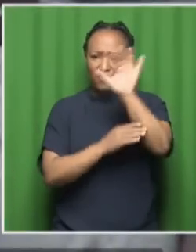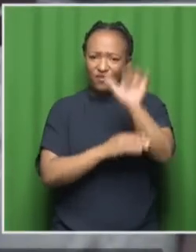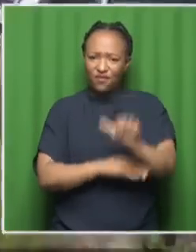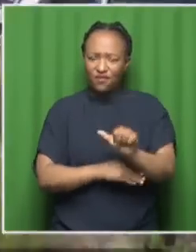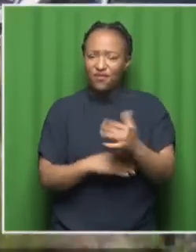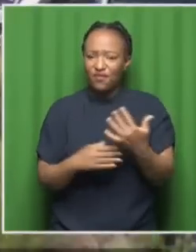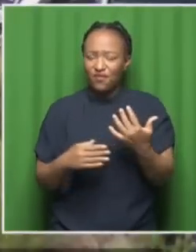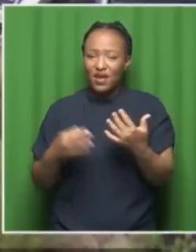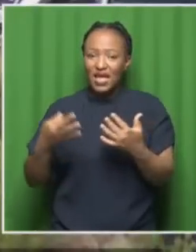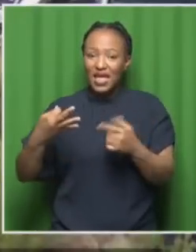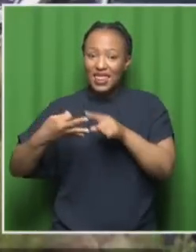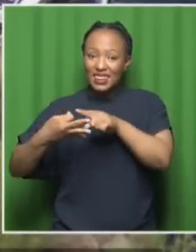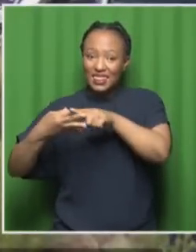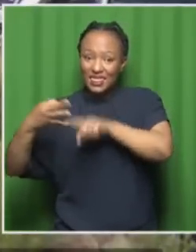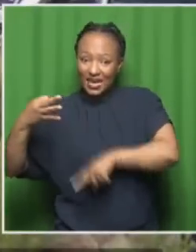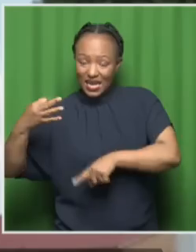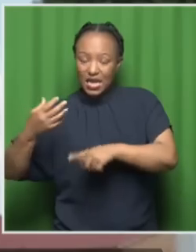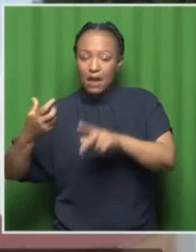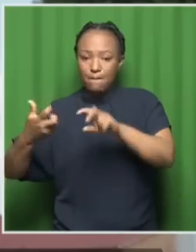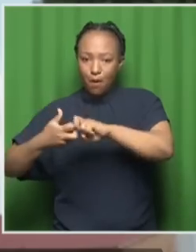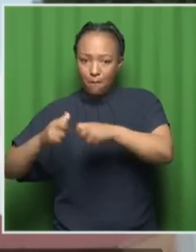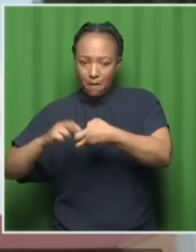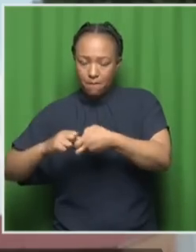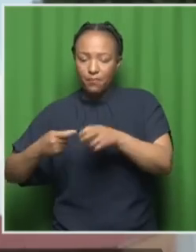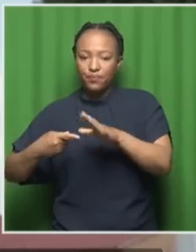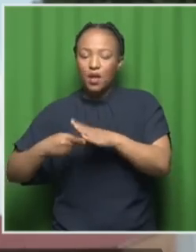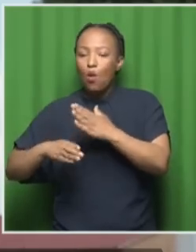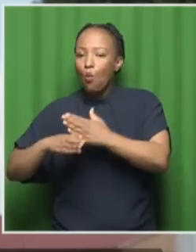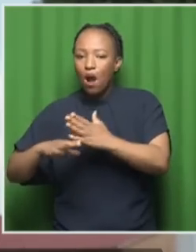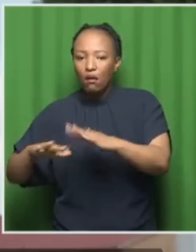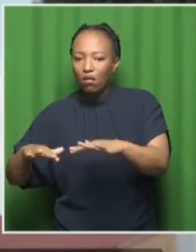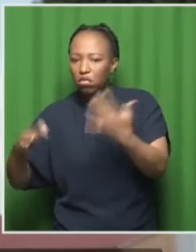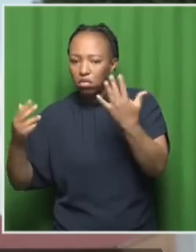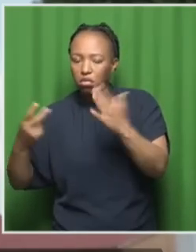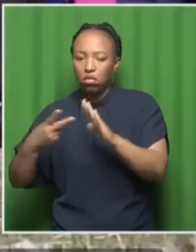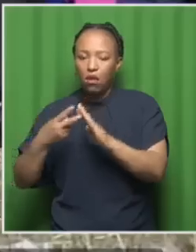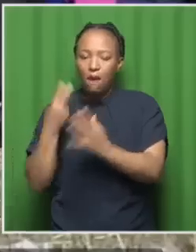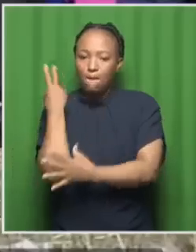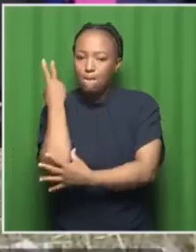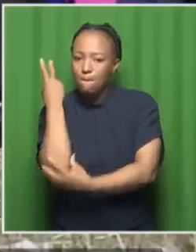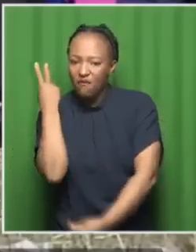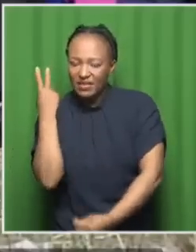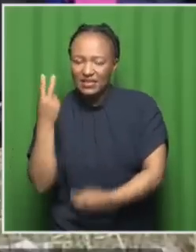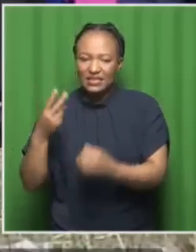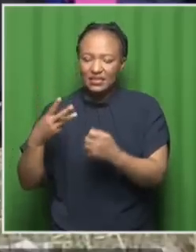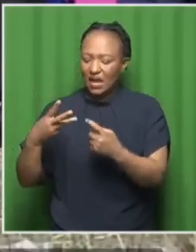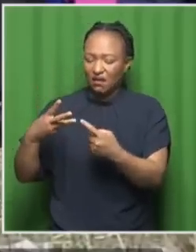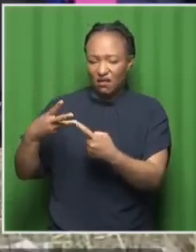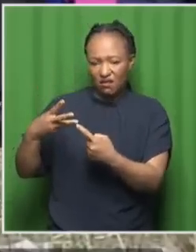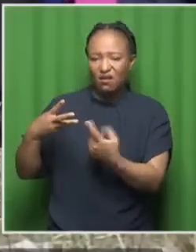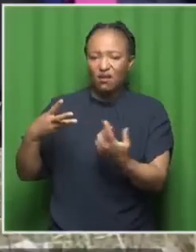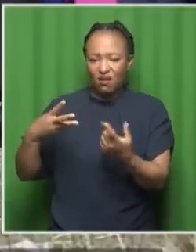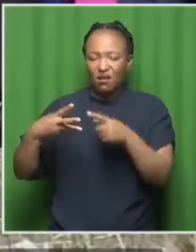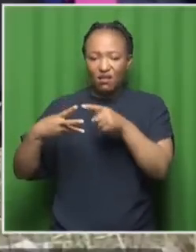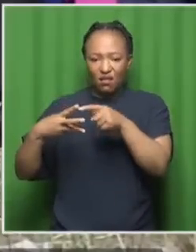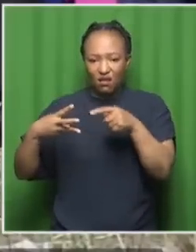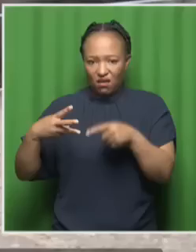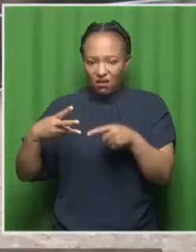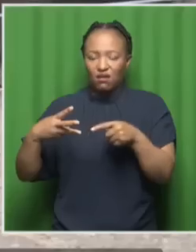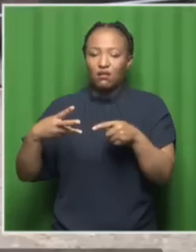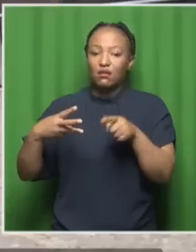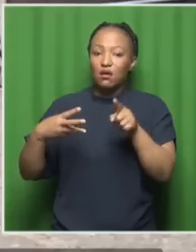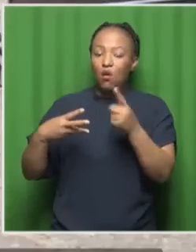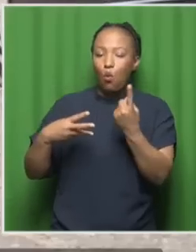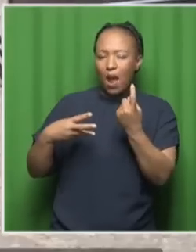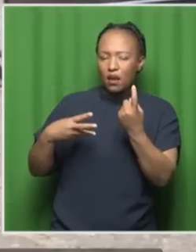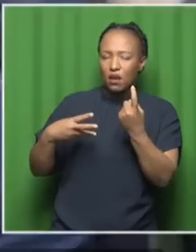threat crisis, of which the biggest one is the unemployment and poverty. And then also the one thing that we should consider